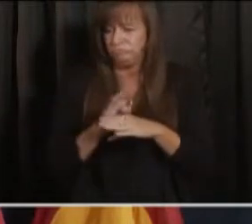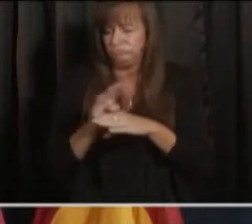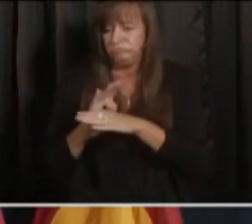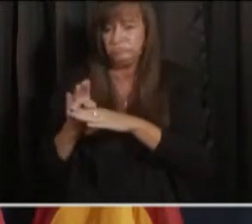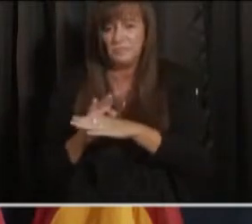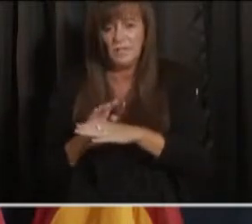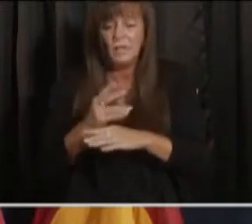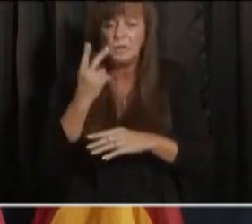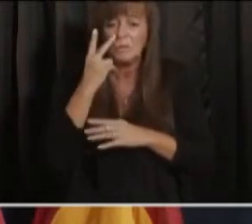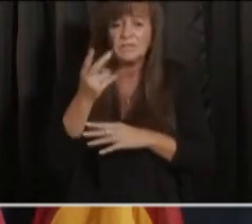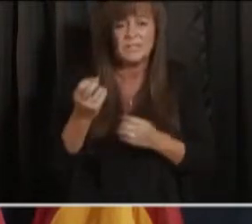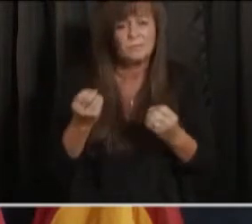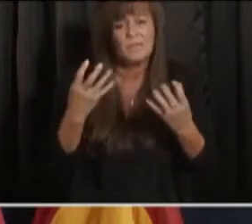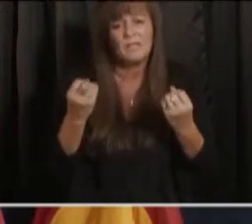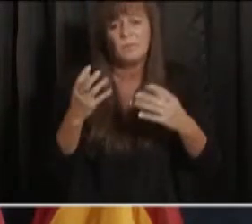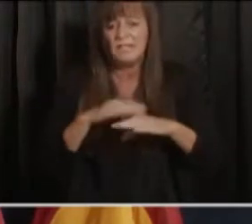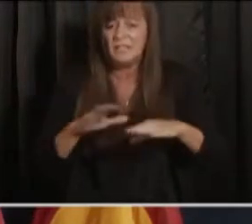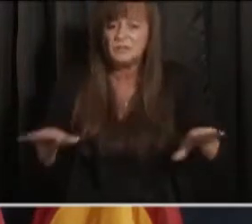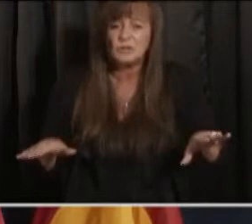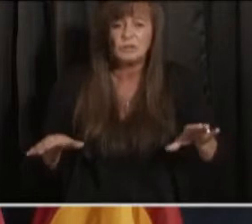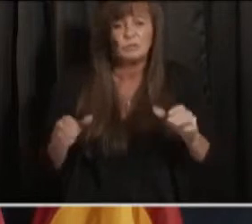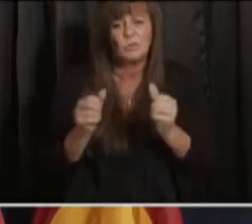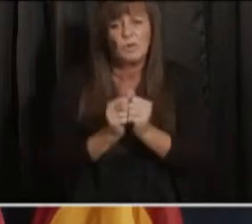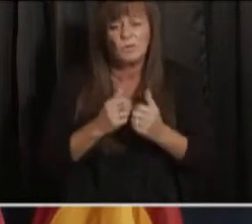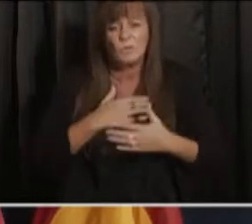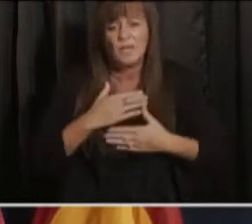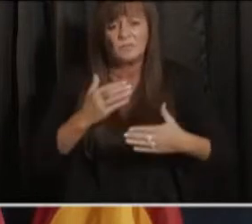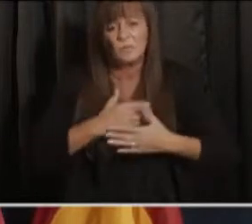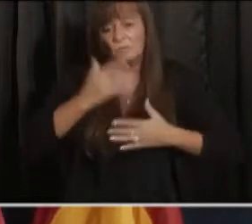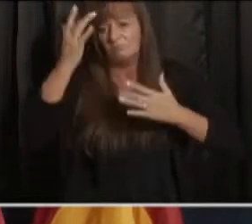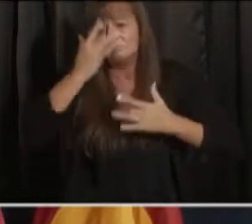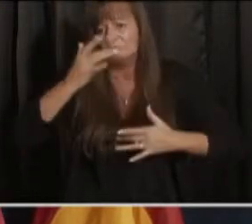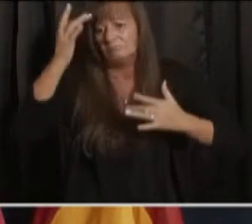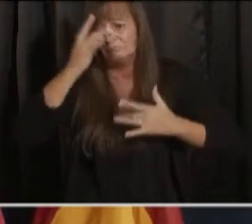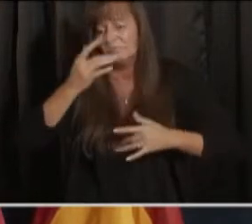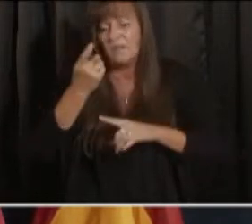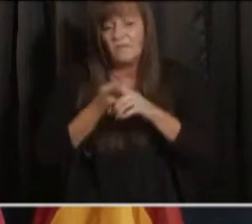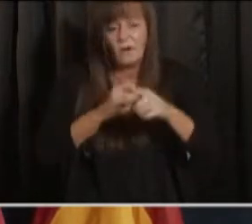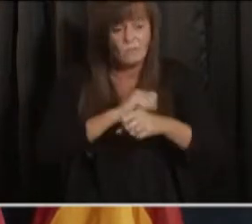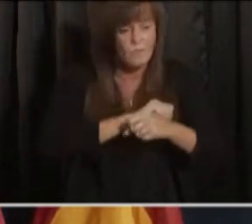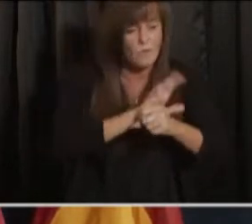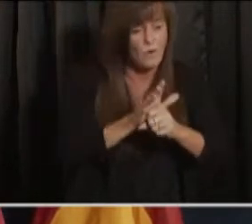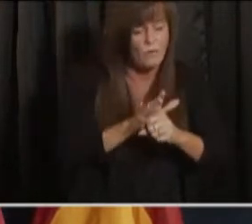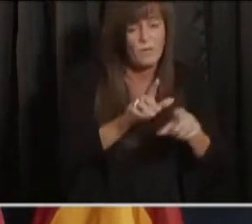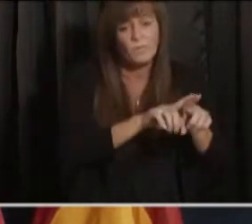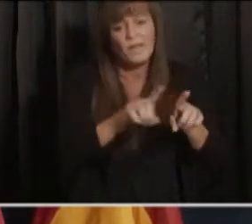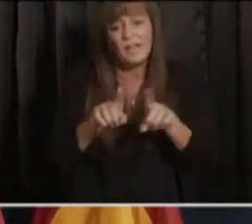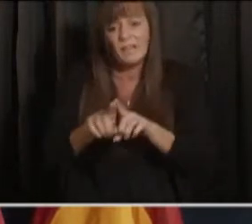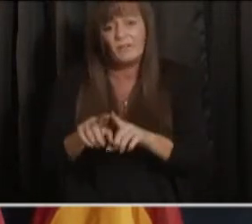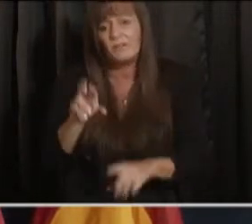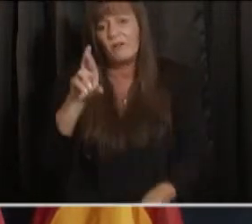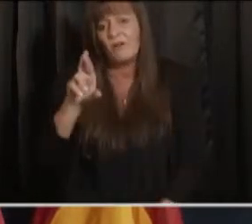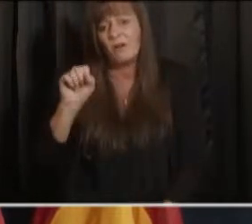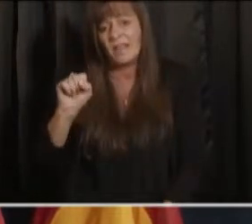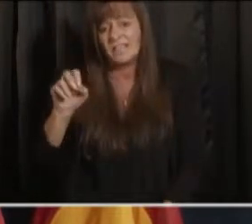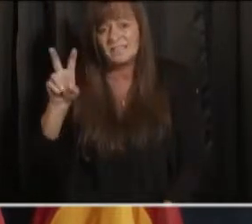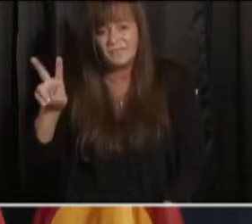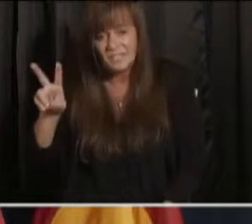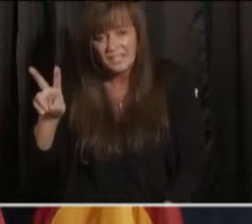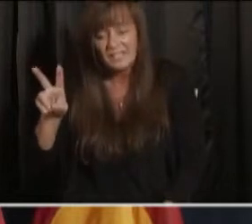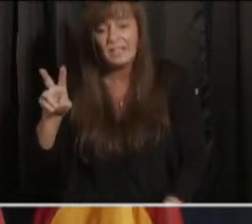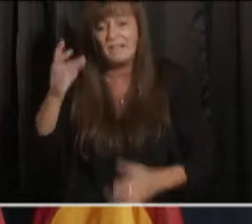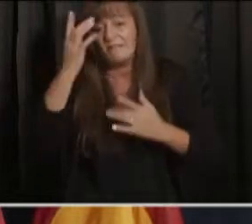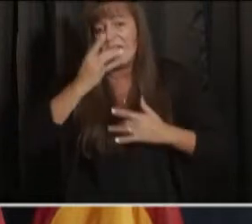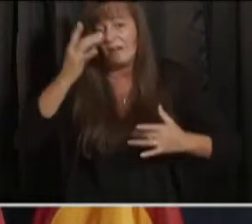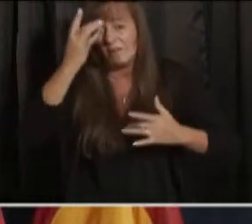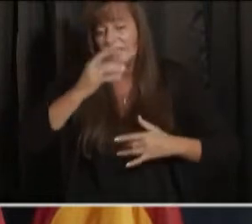numbers of kids with respiratory illnesses caused by not only COVID, but respiratory syncytial virus, or RSV, and many